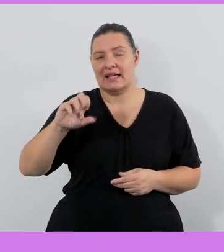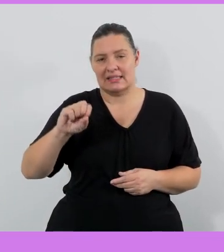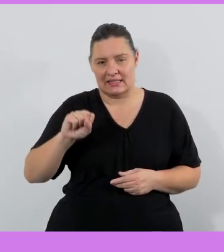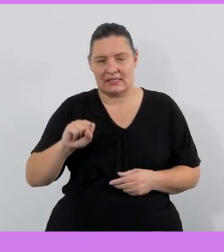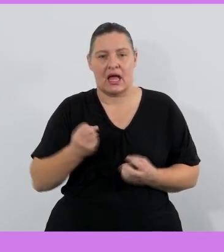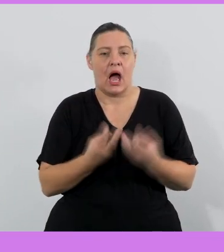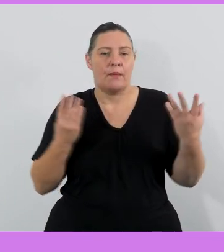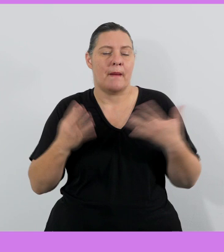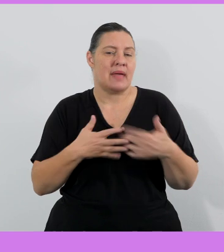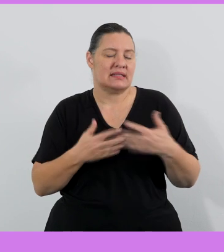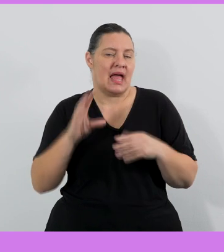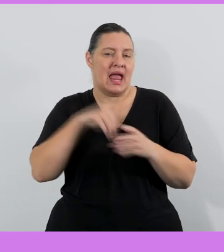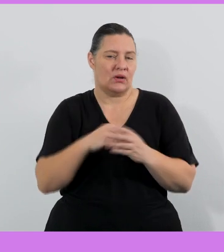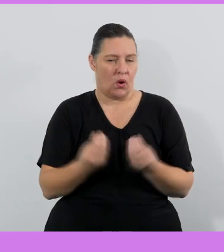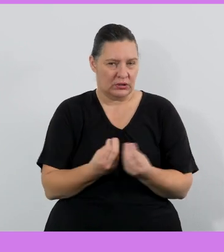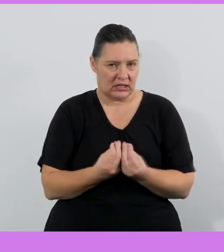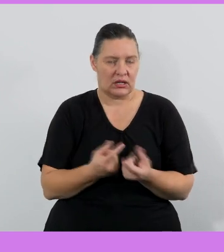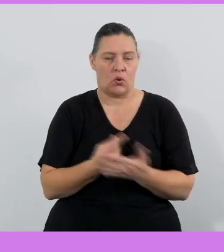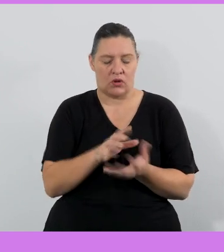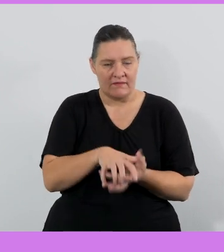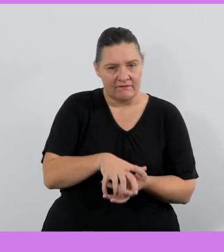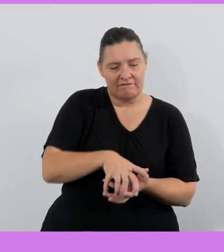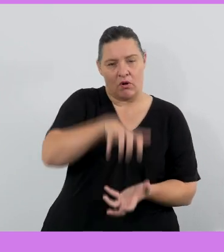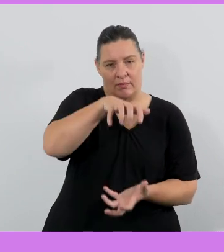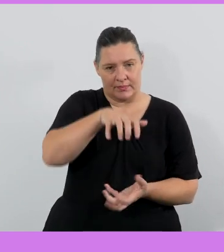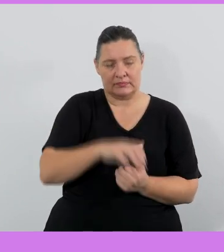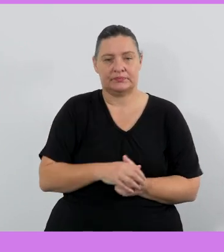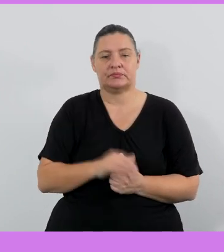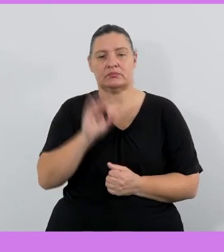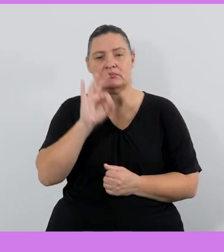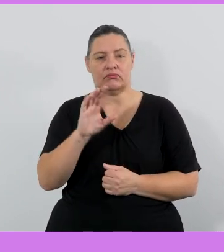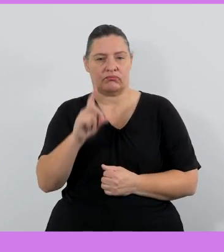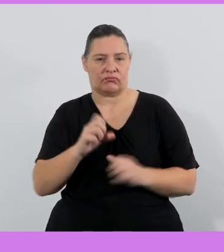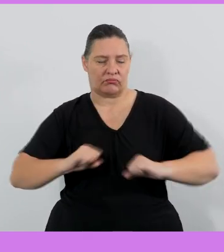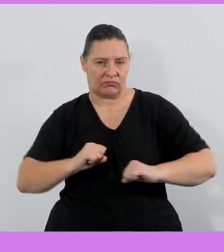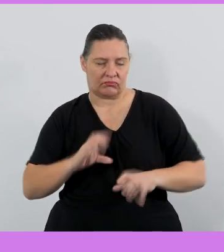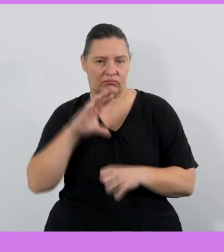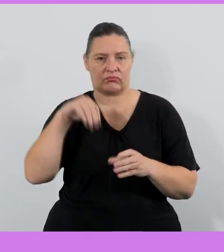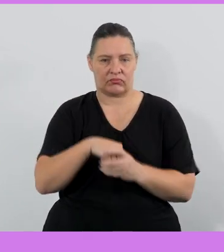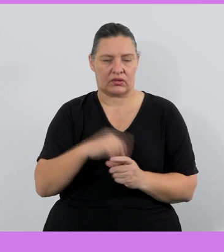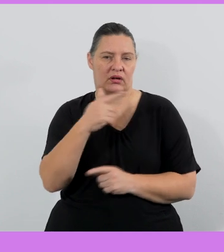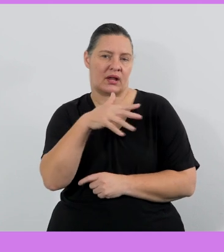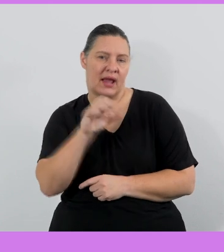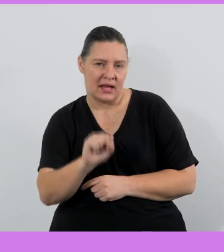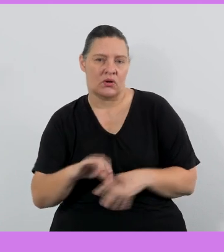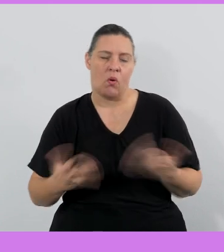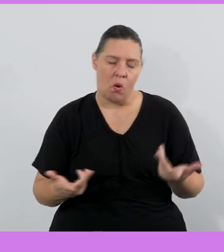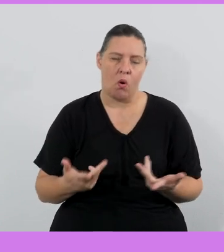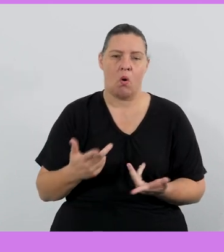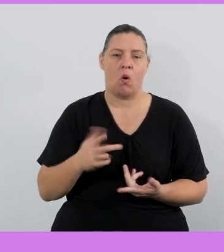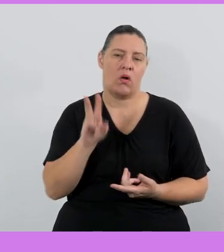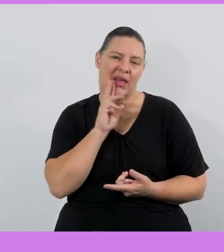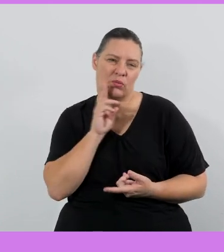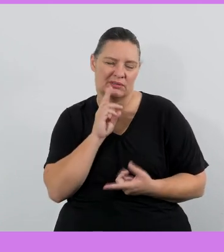of matter in an object, as well as volume, that's your three-dimensional space occupied by a gas or a